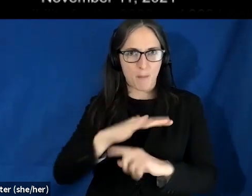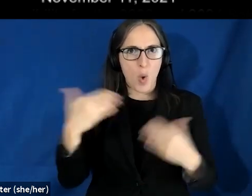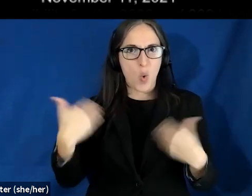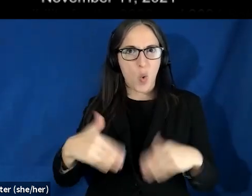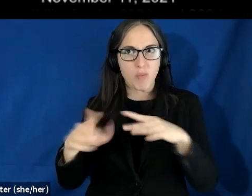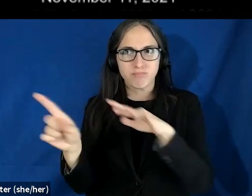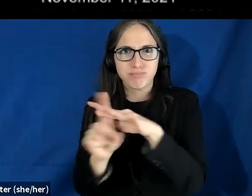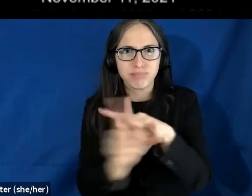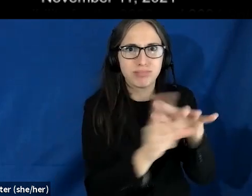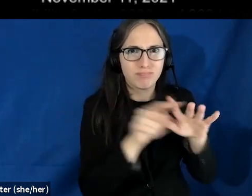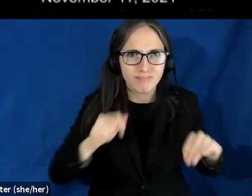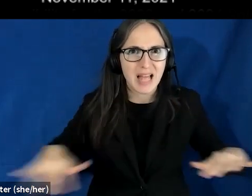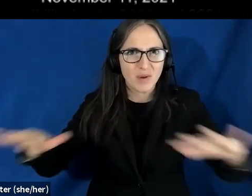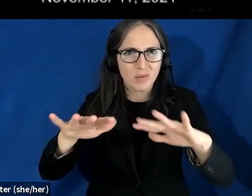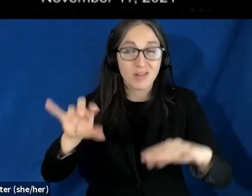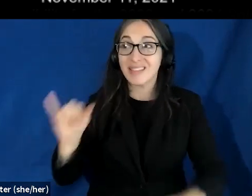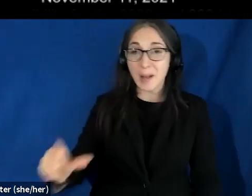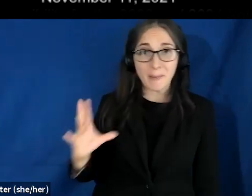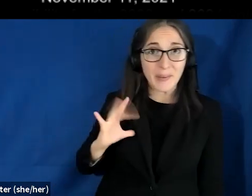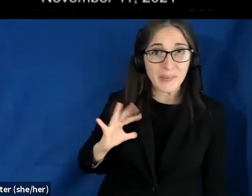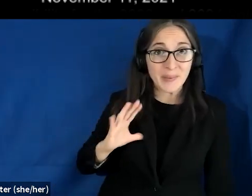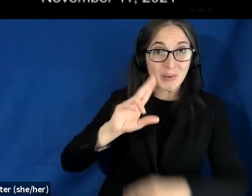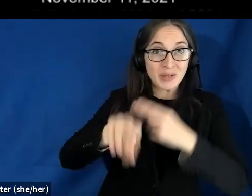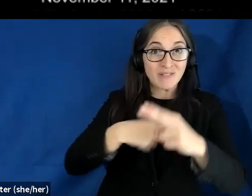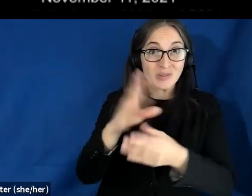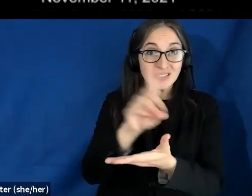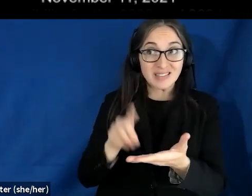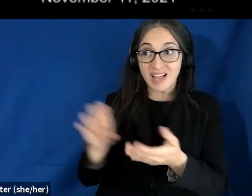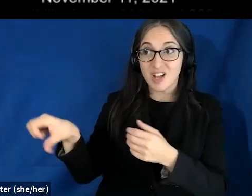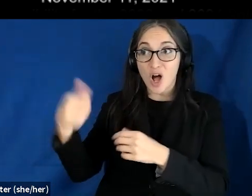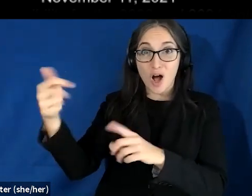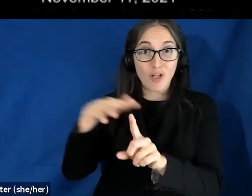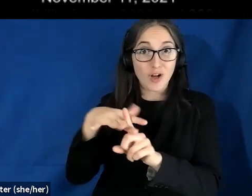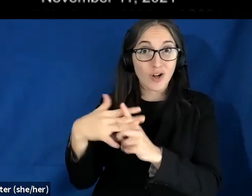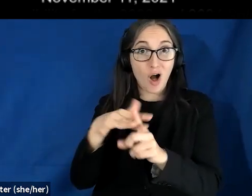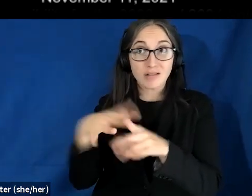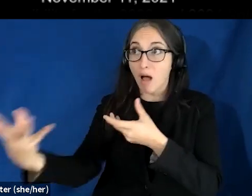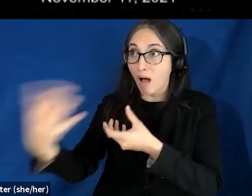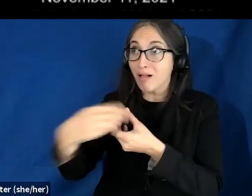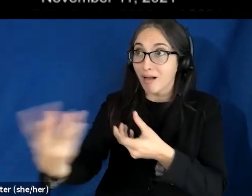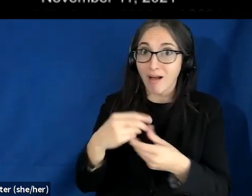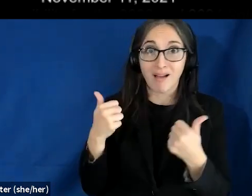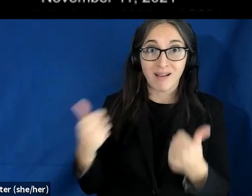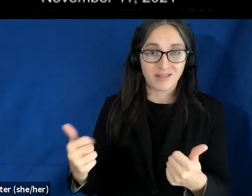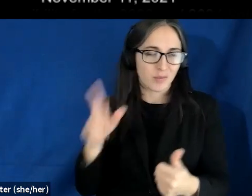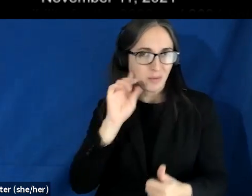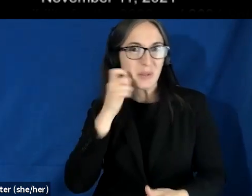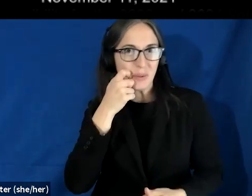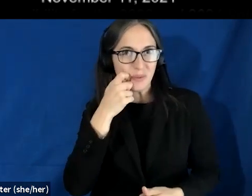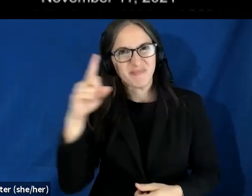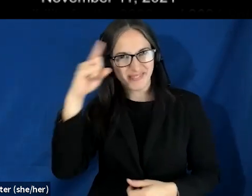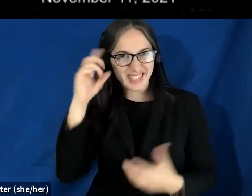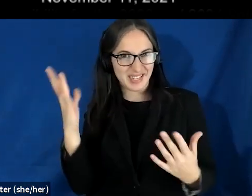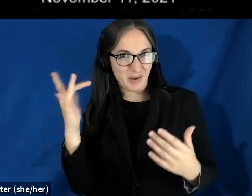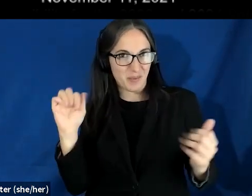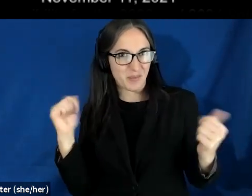cool if universal design in other contexts was widely adopted? I think that's what we're all here about in this particular conference. Great conference,